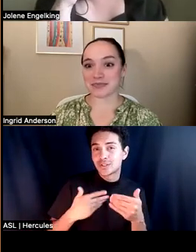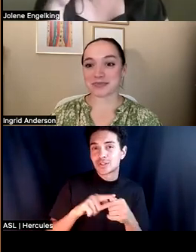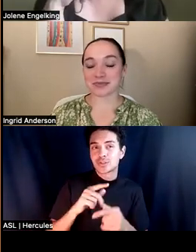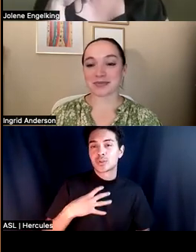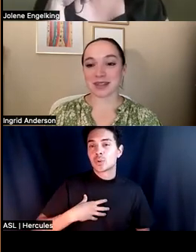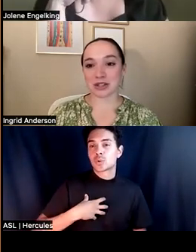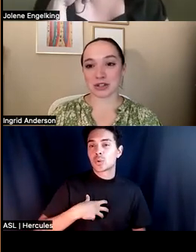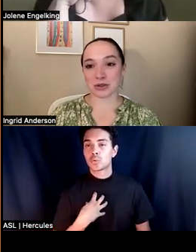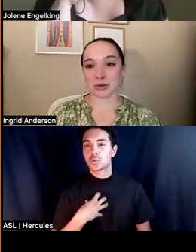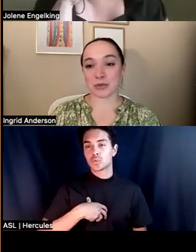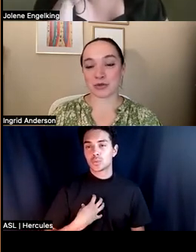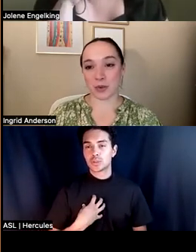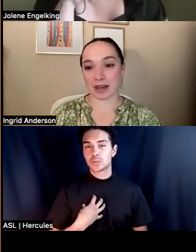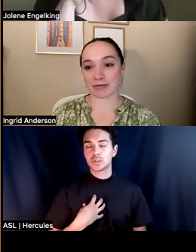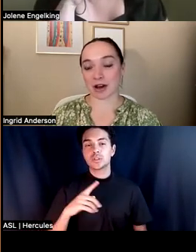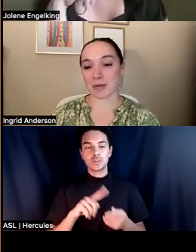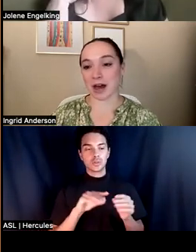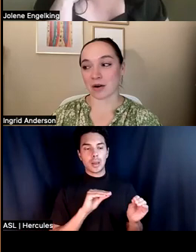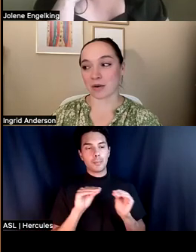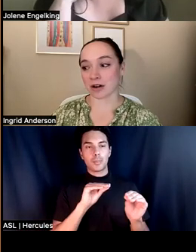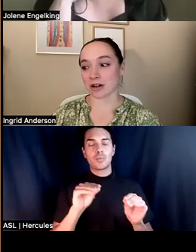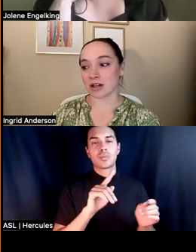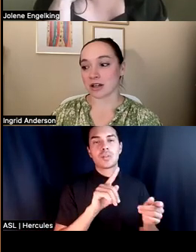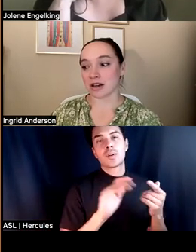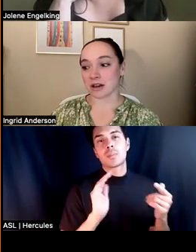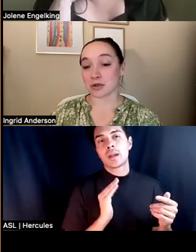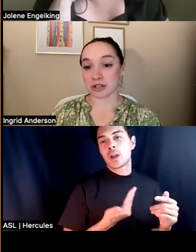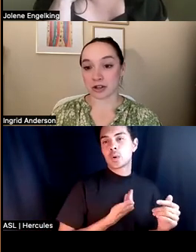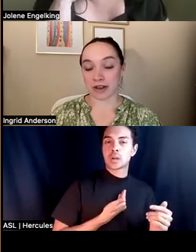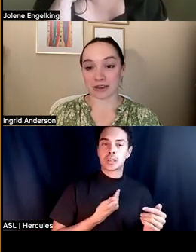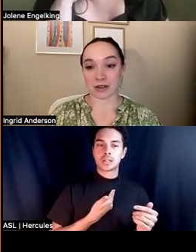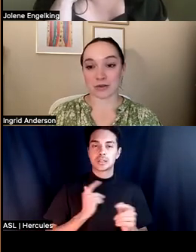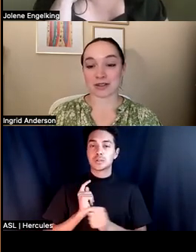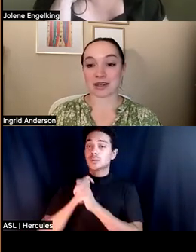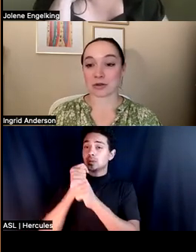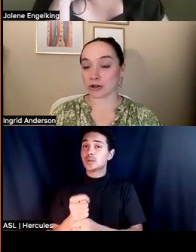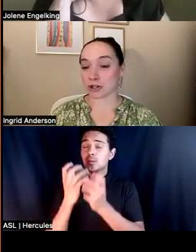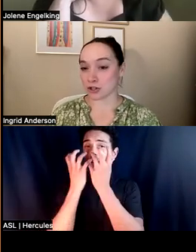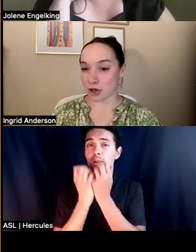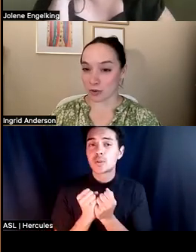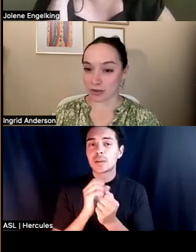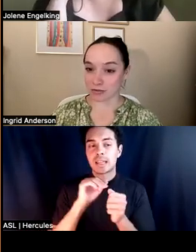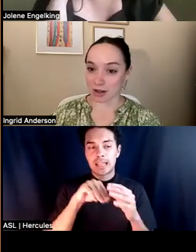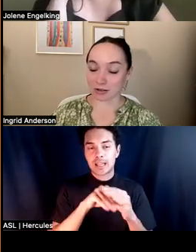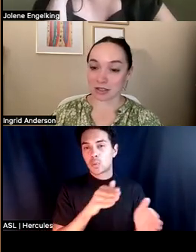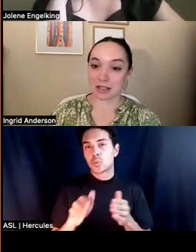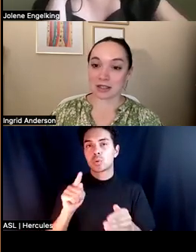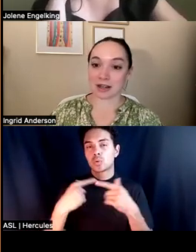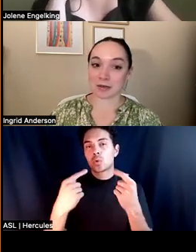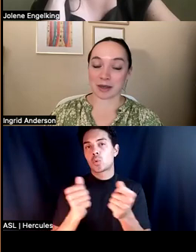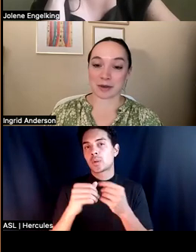switch, to move away from our traditional values in order to just go with the